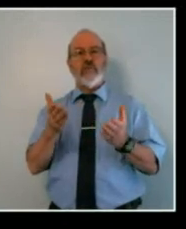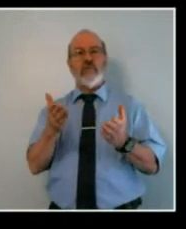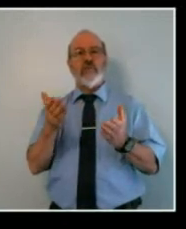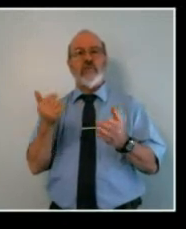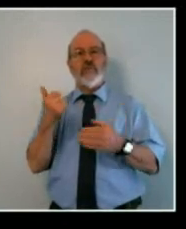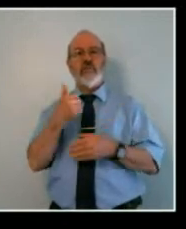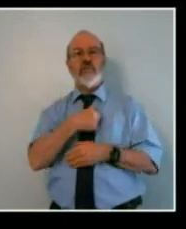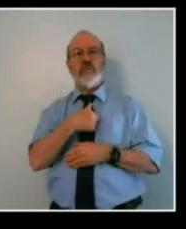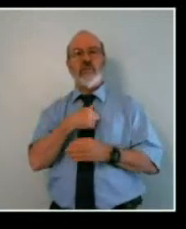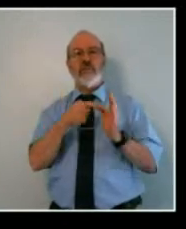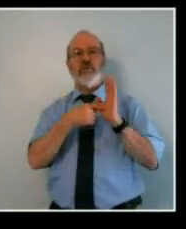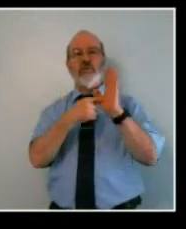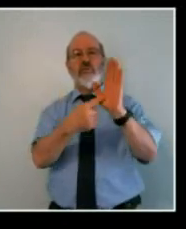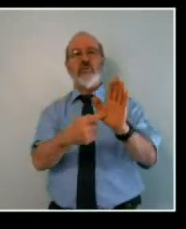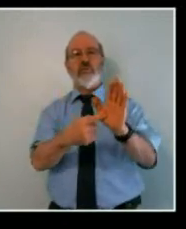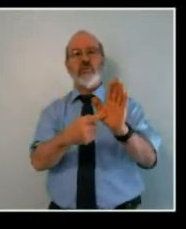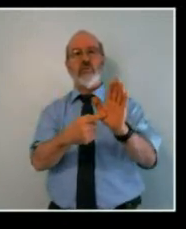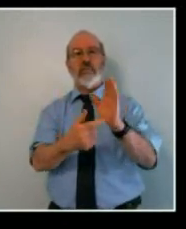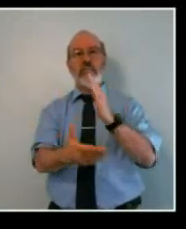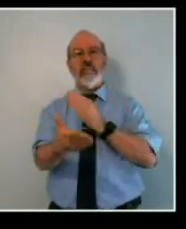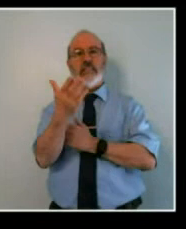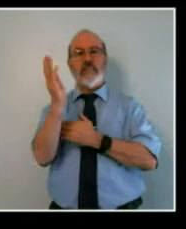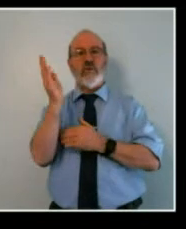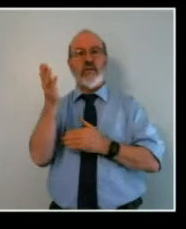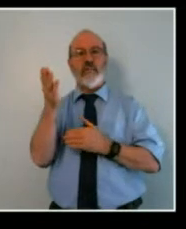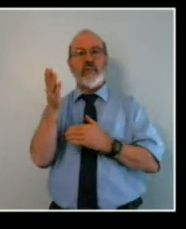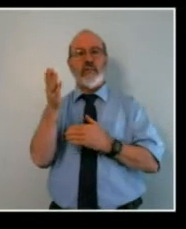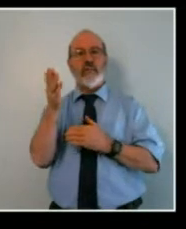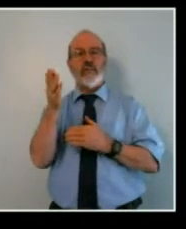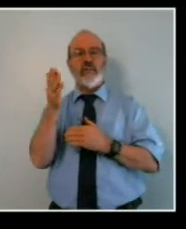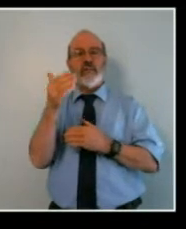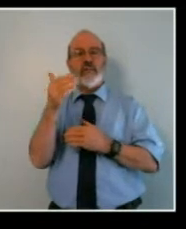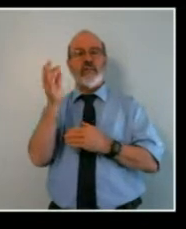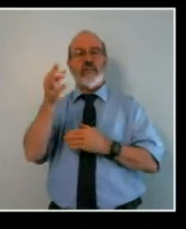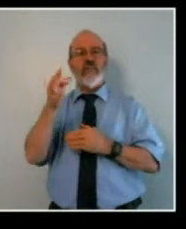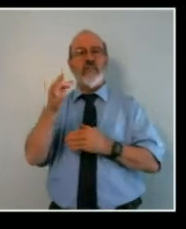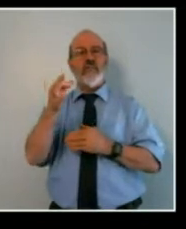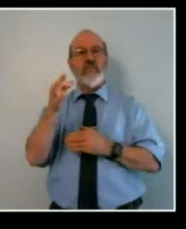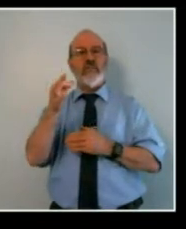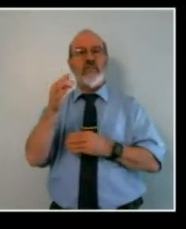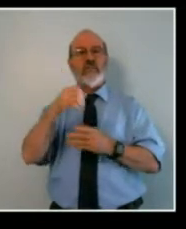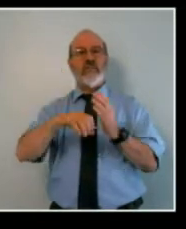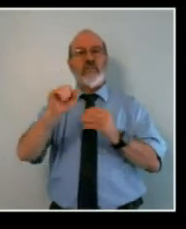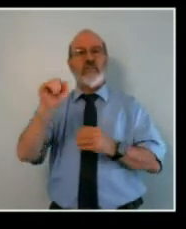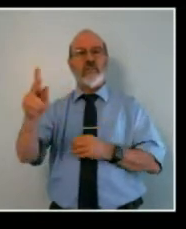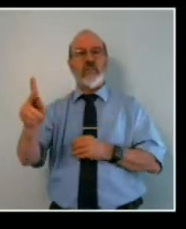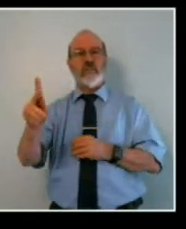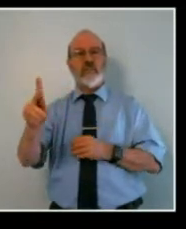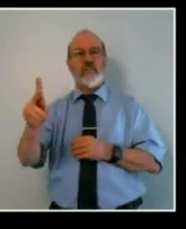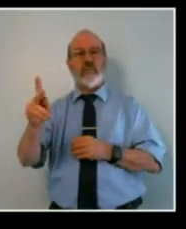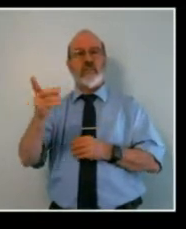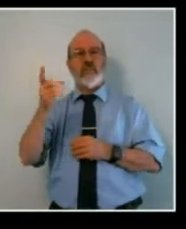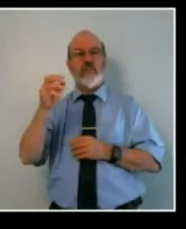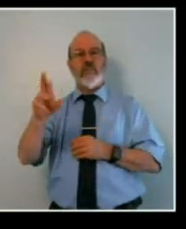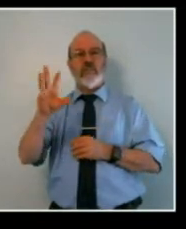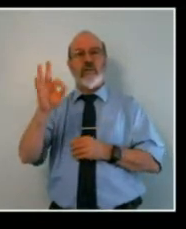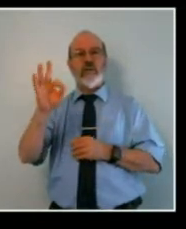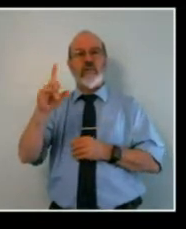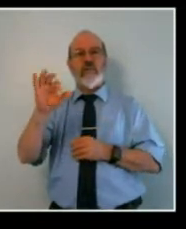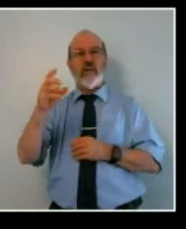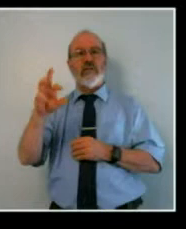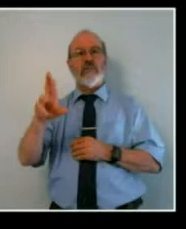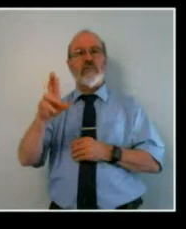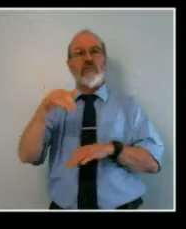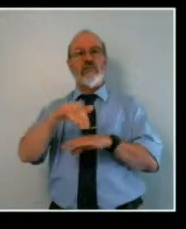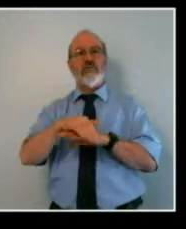morning message that is being preached out in Saskatchewan by Dr. Flanders to begin the revival. So tonight, I will not